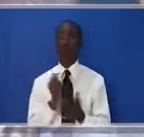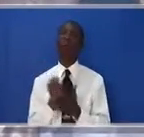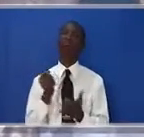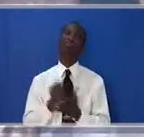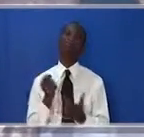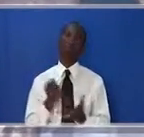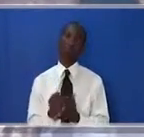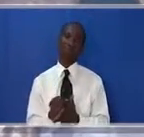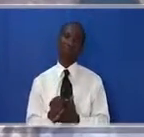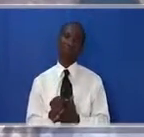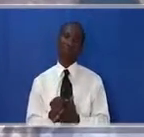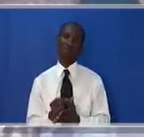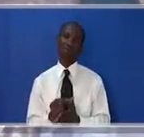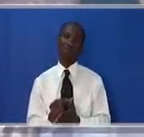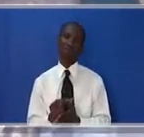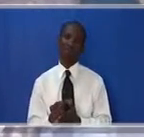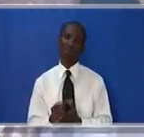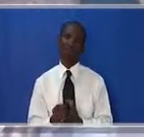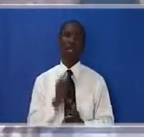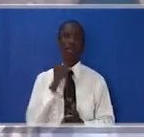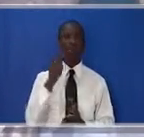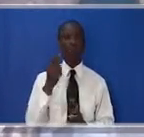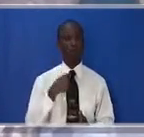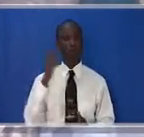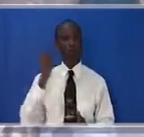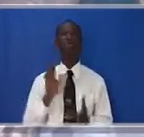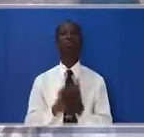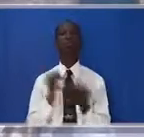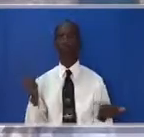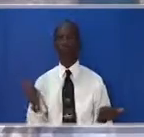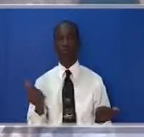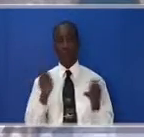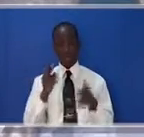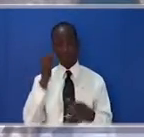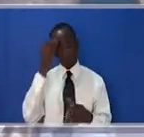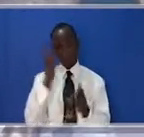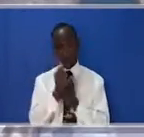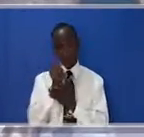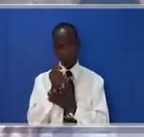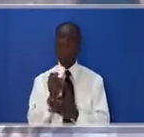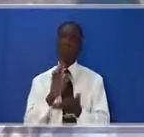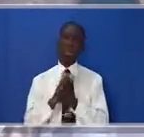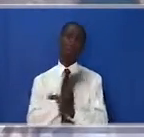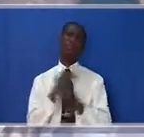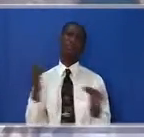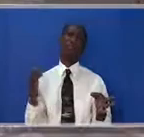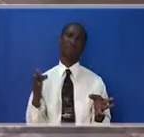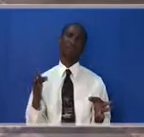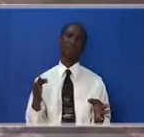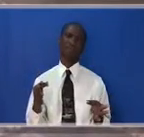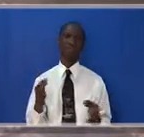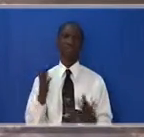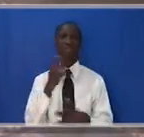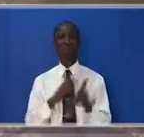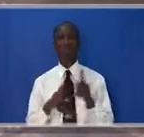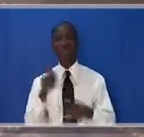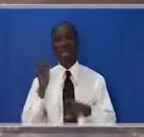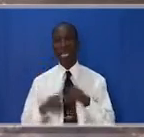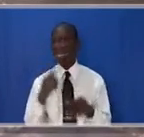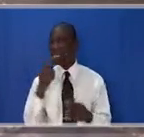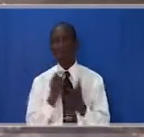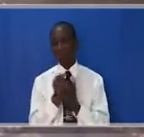And Jesus said, no cry, no ma, or nipa de no. Say, Nikano, I a day, I'm a binua,